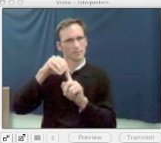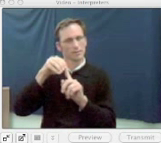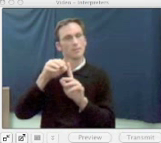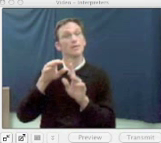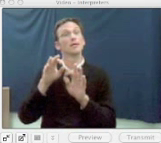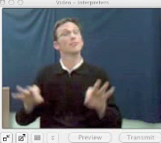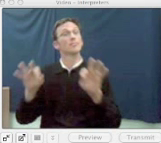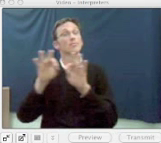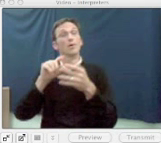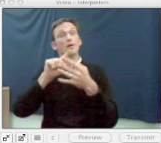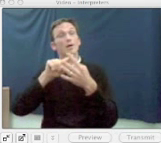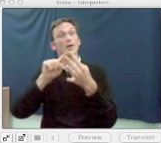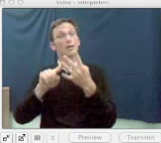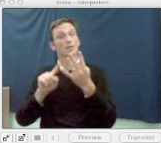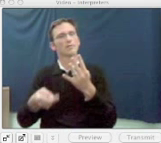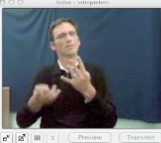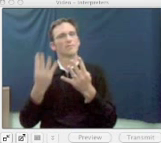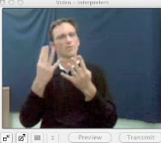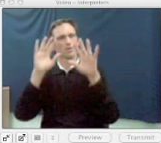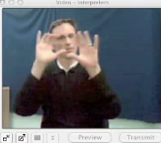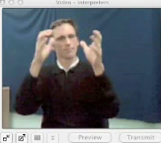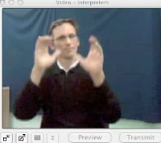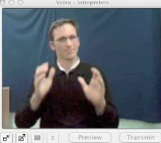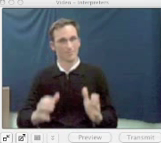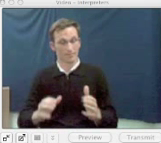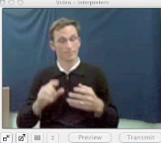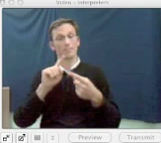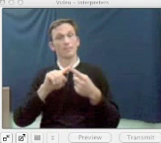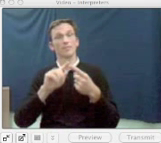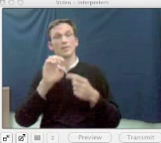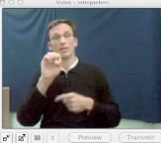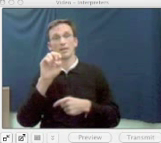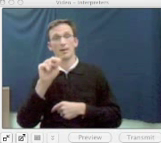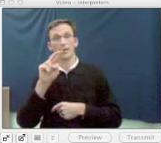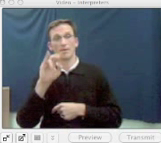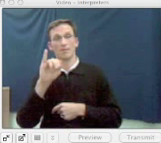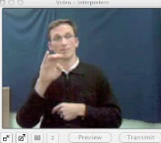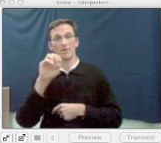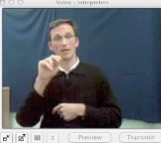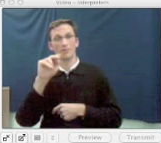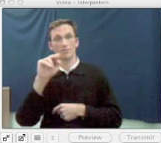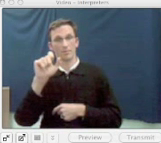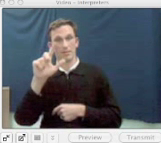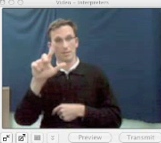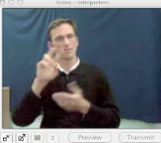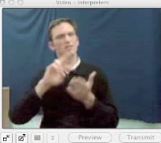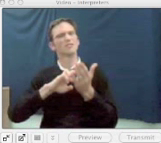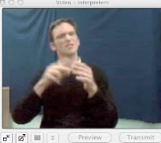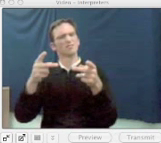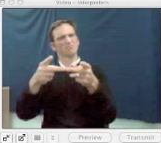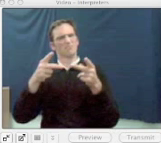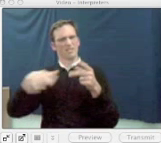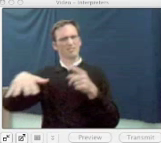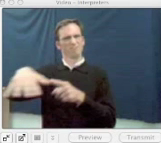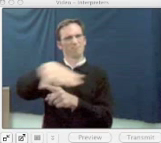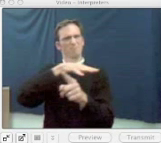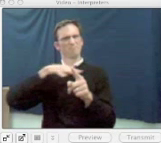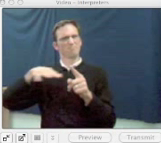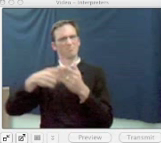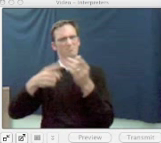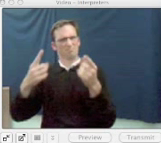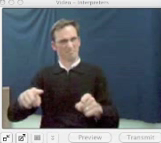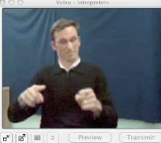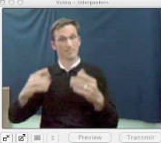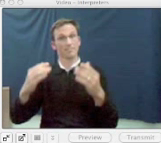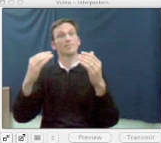categories. The environmental category, things that are specific to the setting. The goal of the